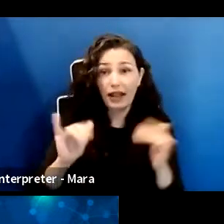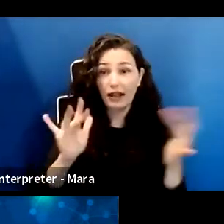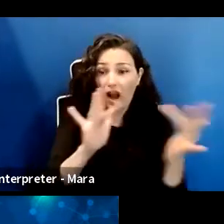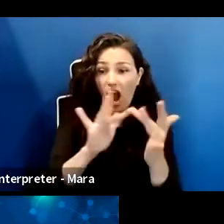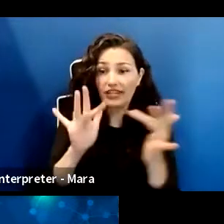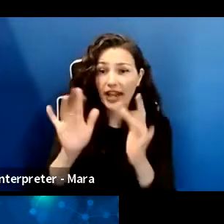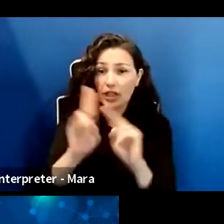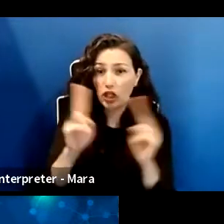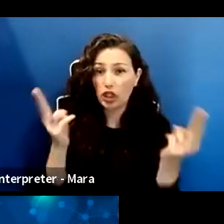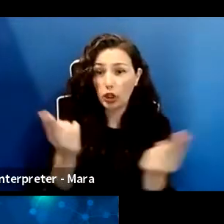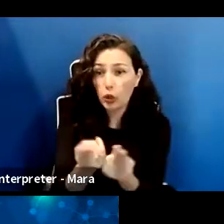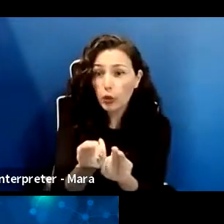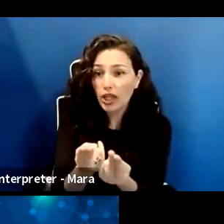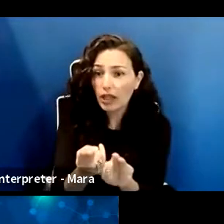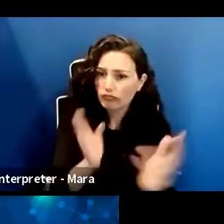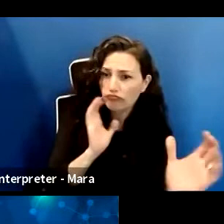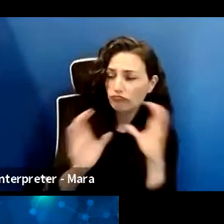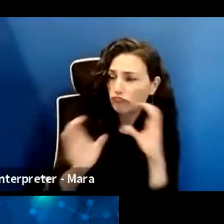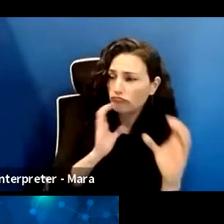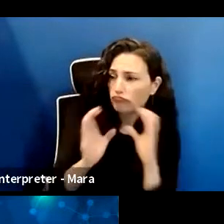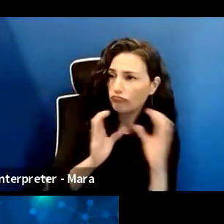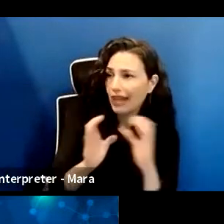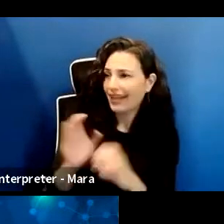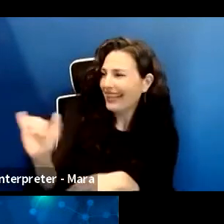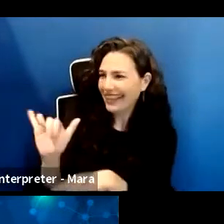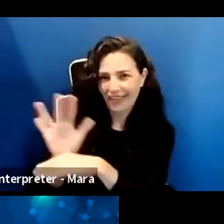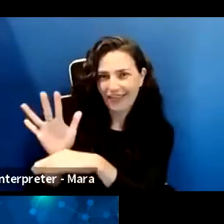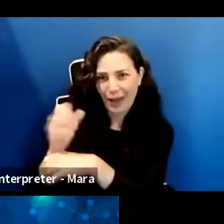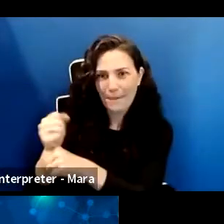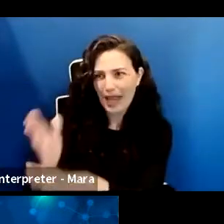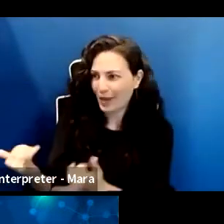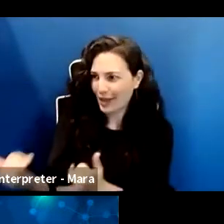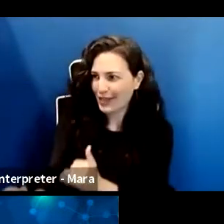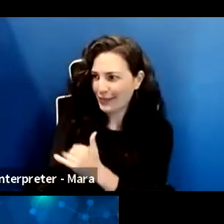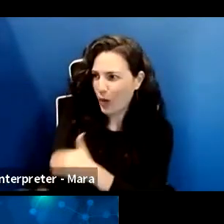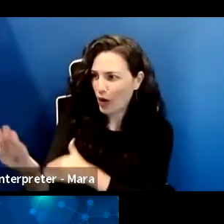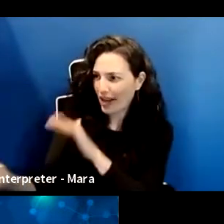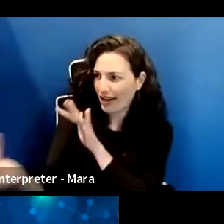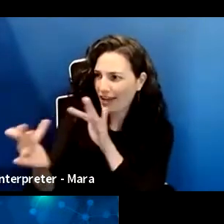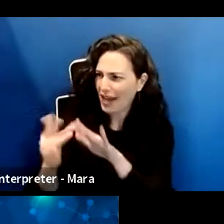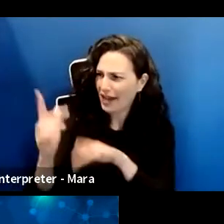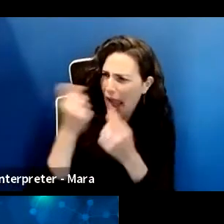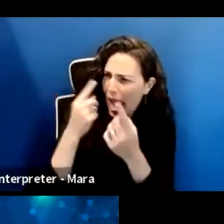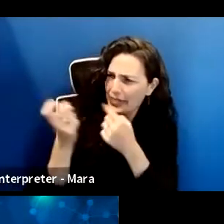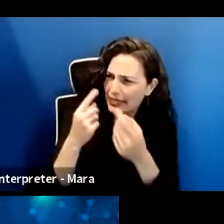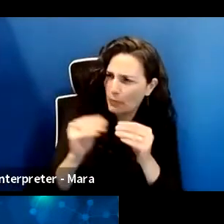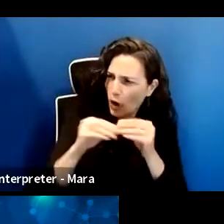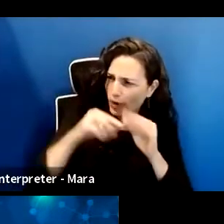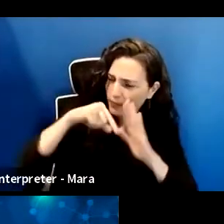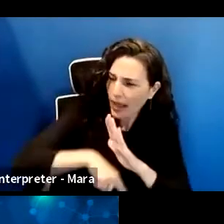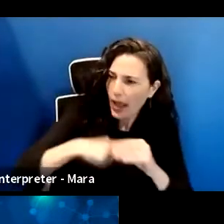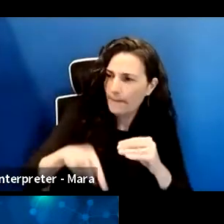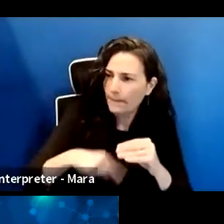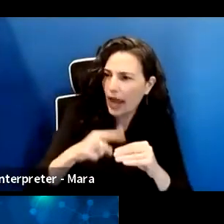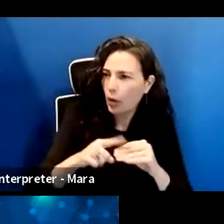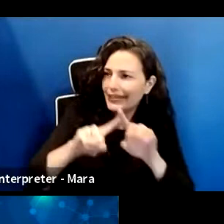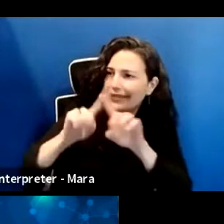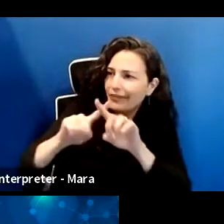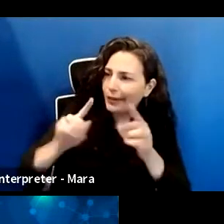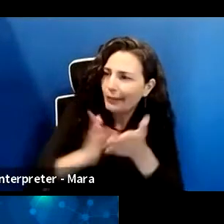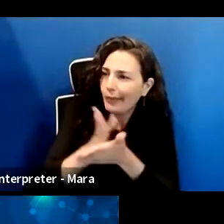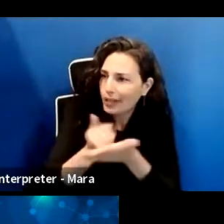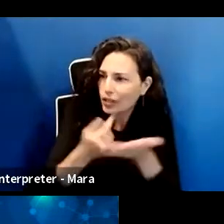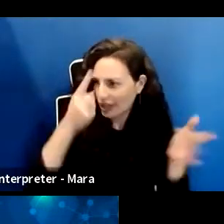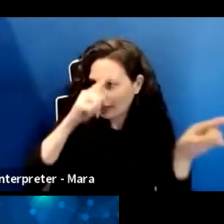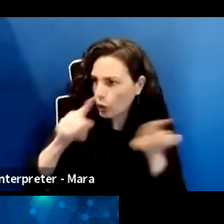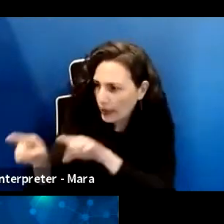a conversation with us even more in detail about the micro versus some of our other budget agreements. But for those reasons,